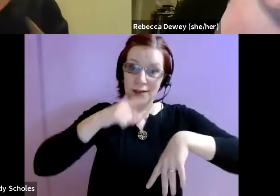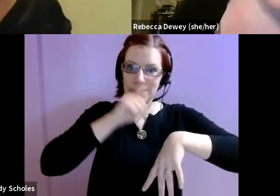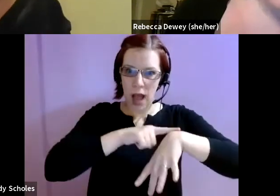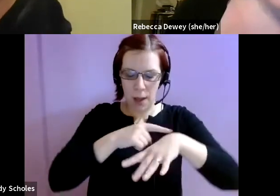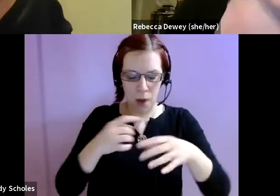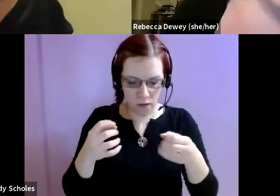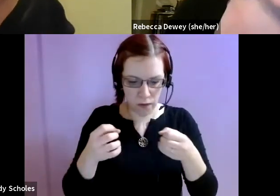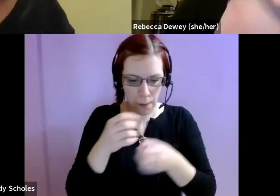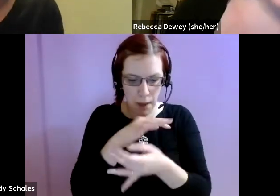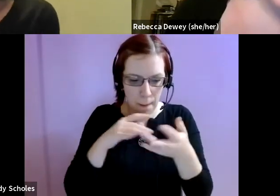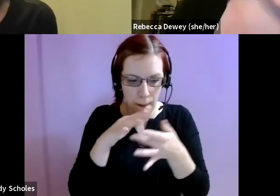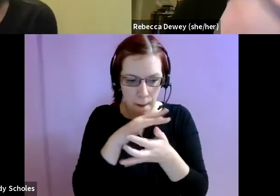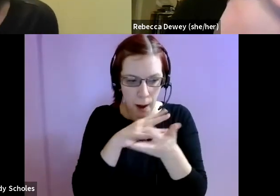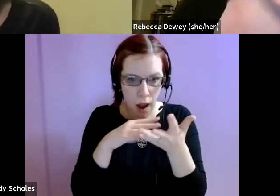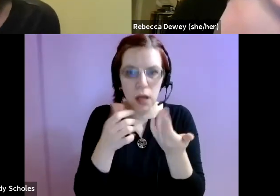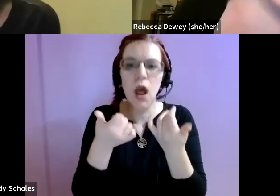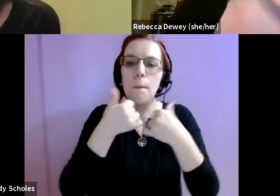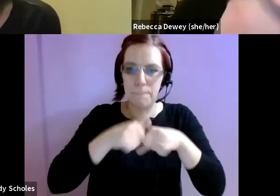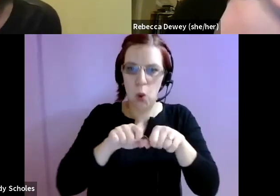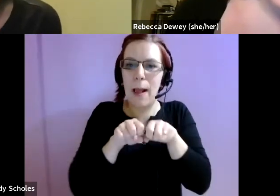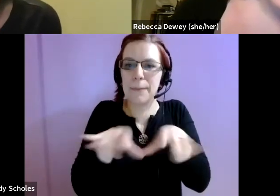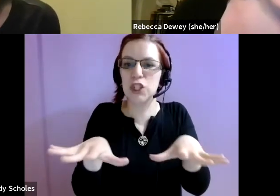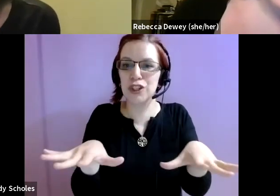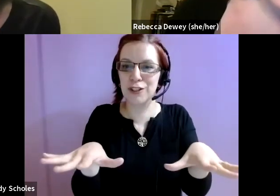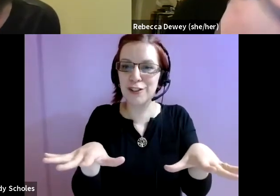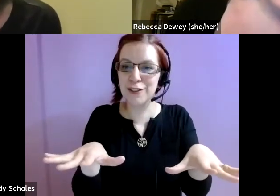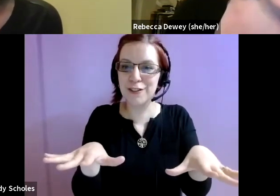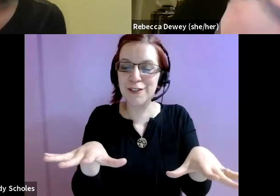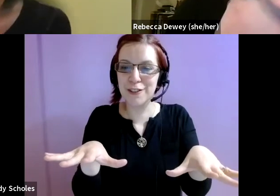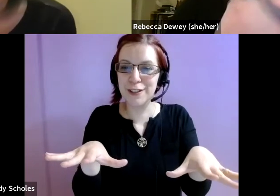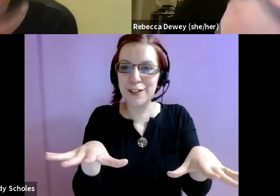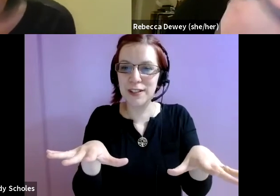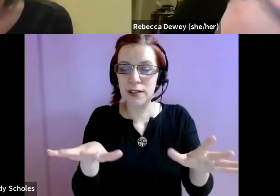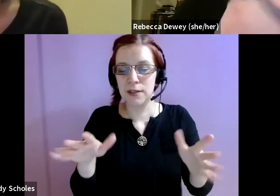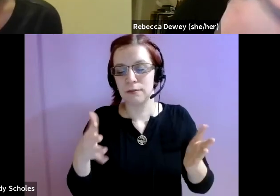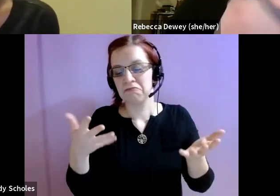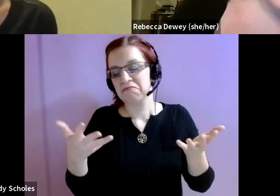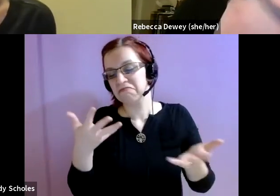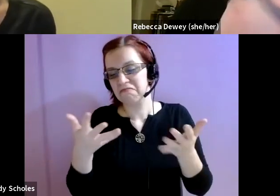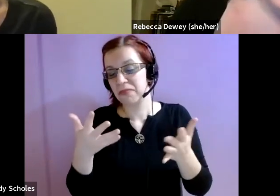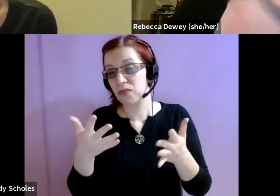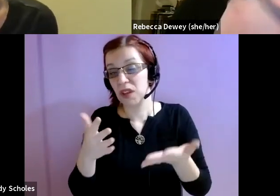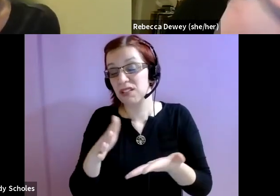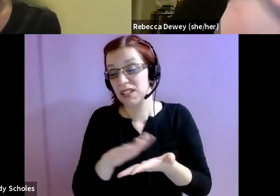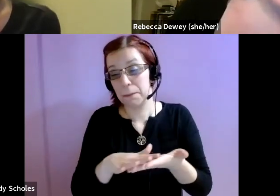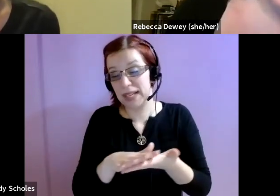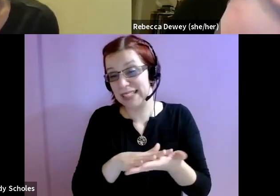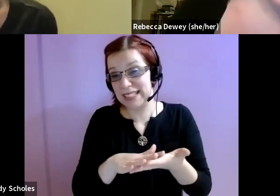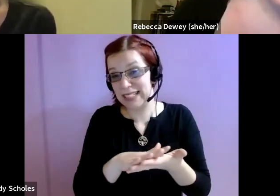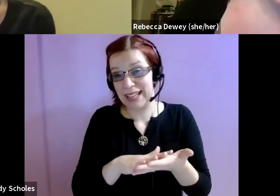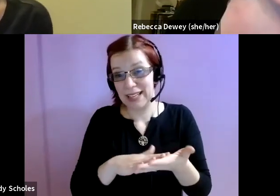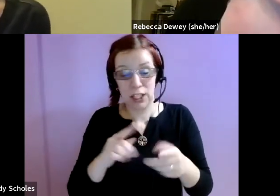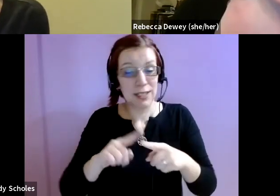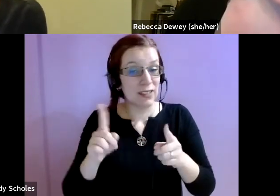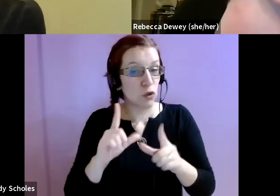where the emission happens. So it's not necessarily an indication, in fact, that they're traveling at different speeds.